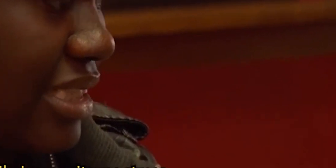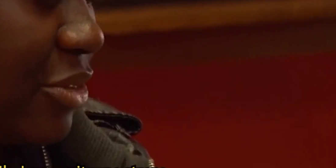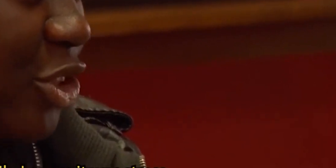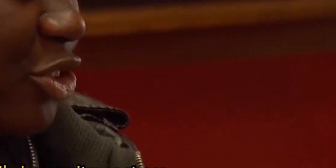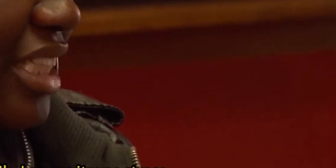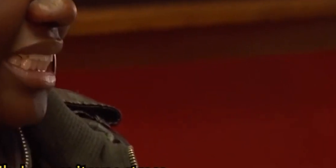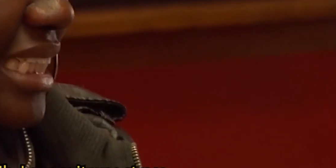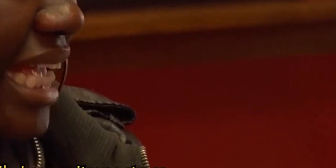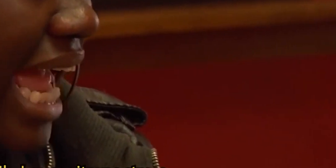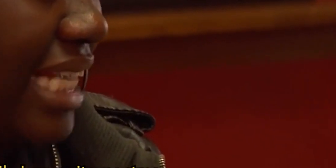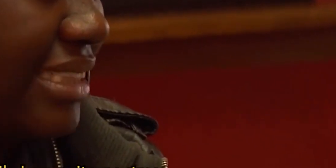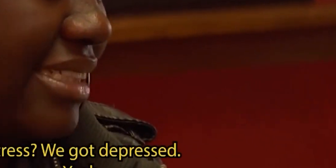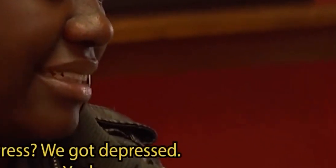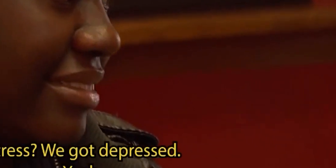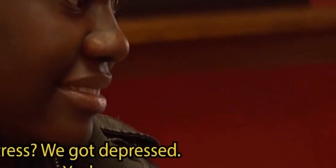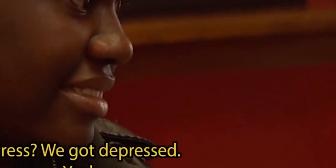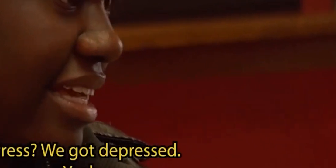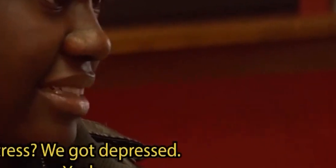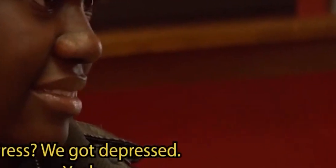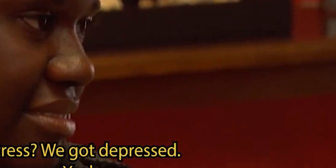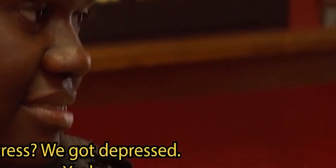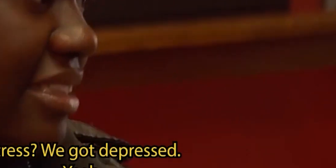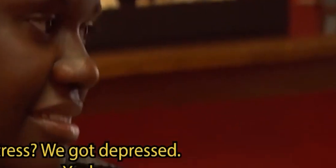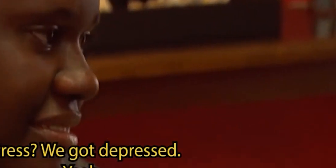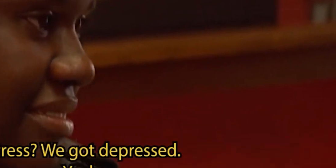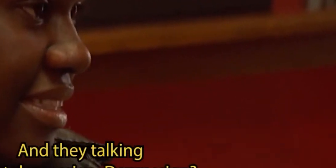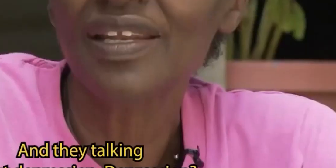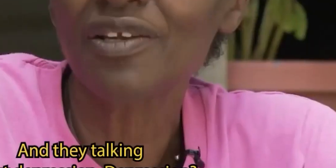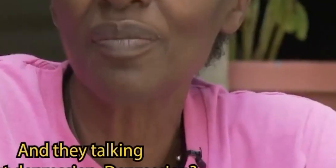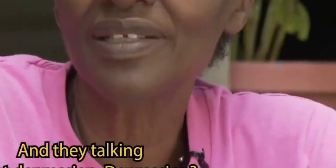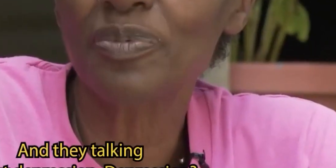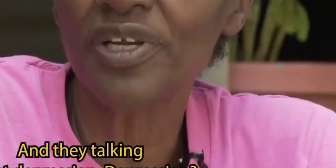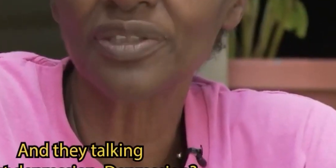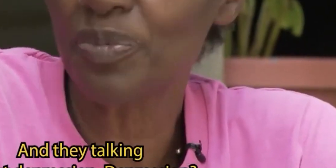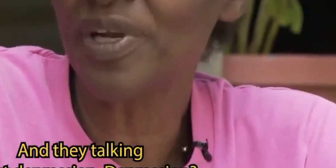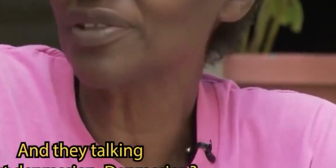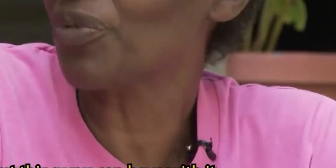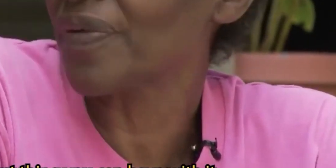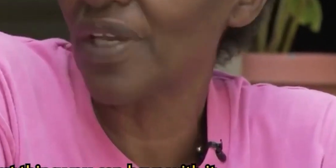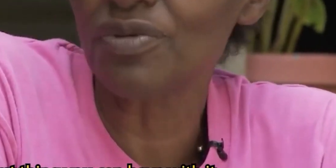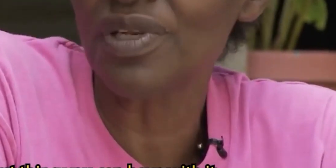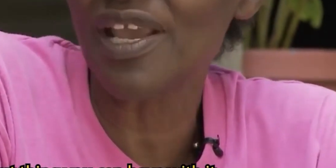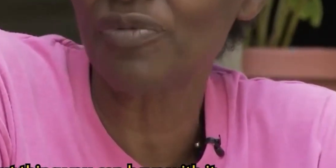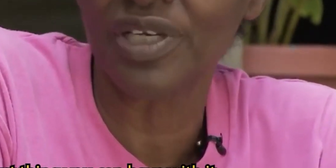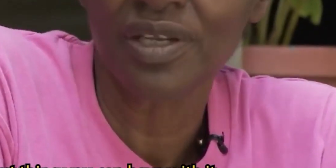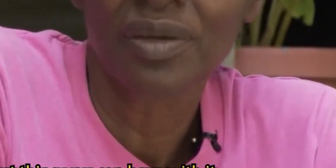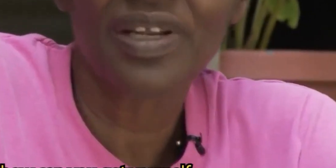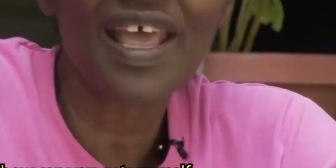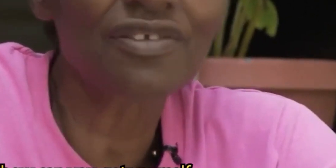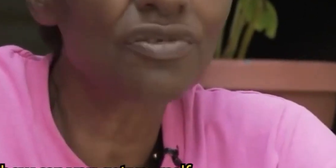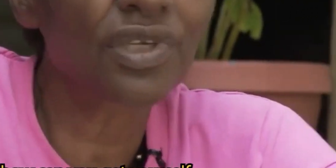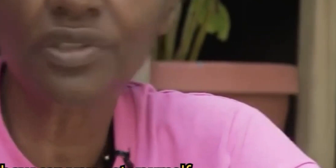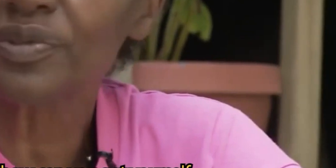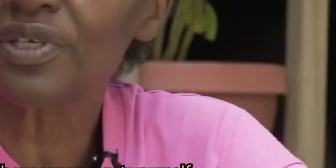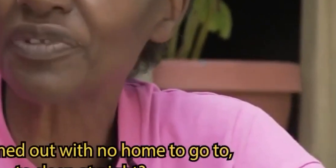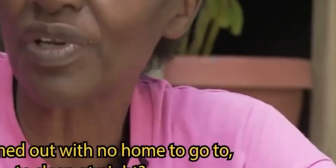I guess it was stress. Stress? Yeah. You got depressed? Yeah. And they talking about depression. Depression is the worst thing you can have with it. But how